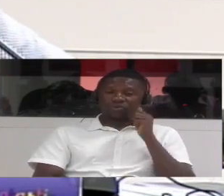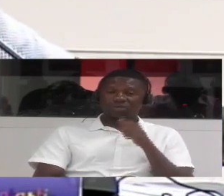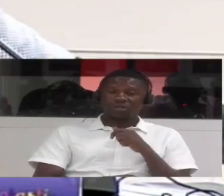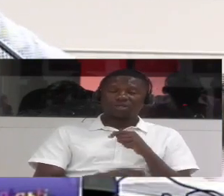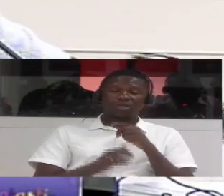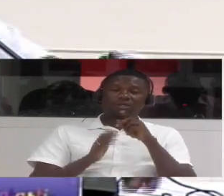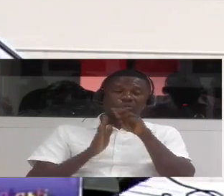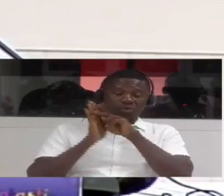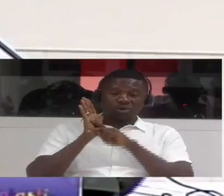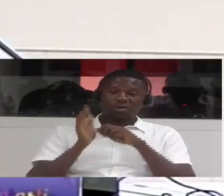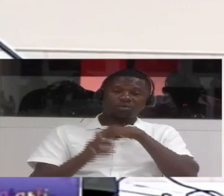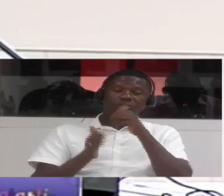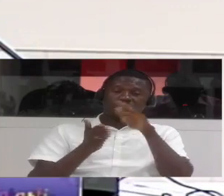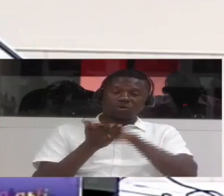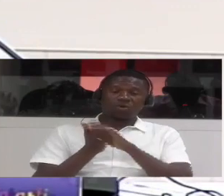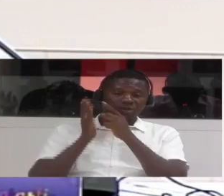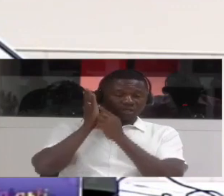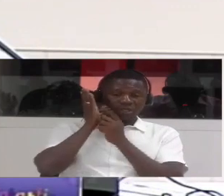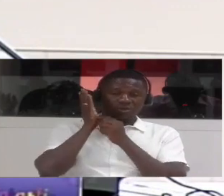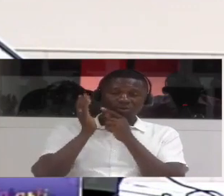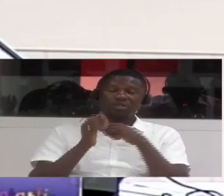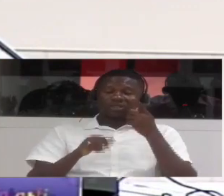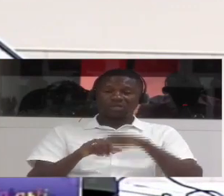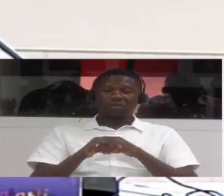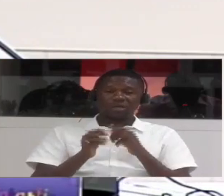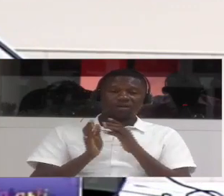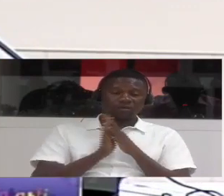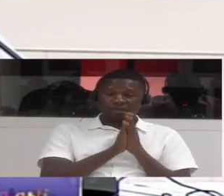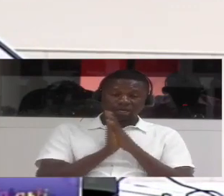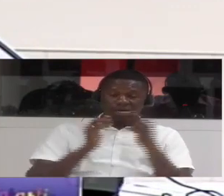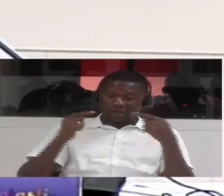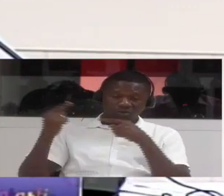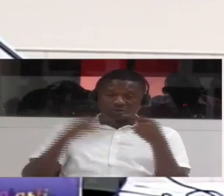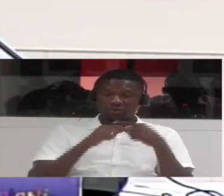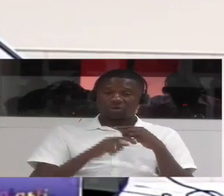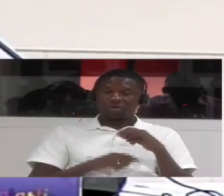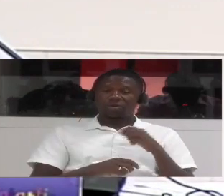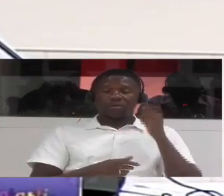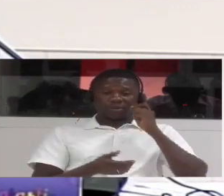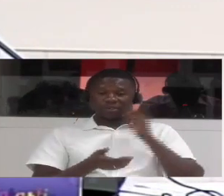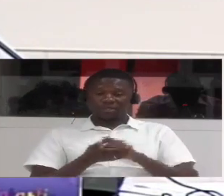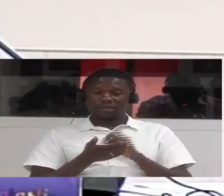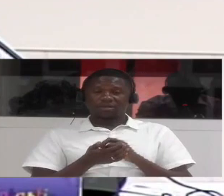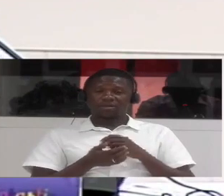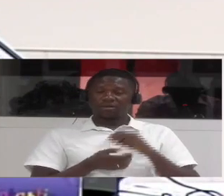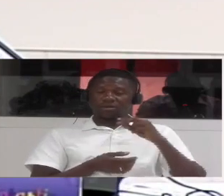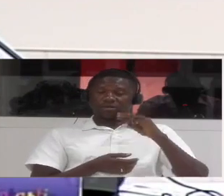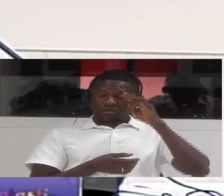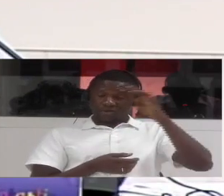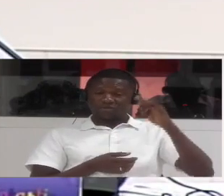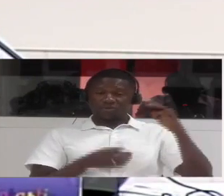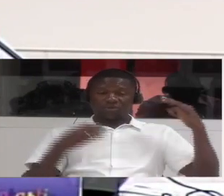they had an argument with the permanent secretary of Ministry of Youth and Sport at the time, Mr. Mamanyik